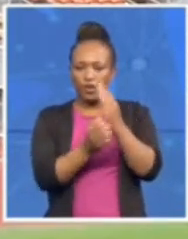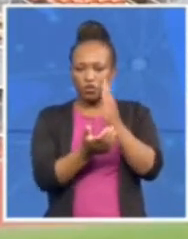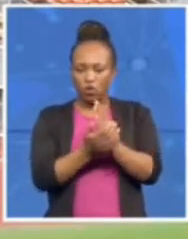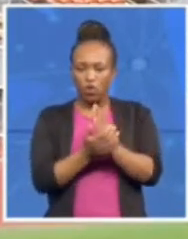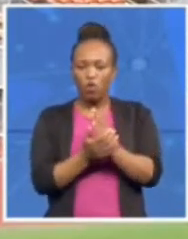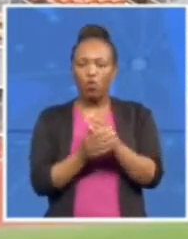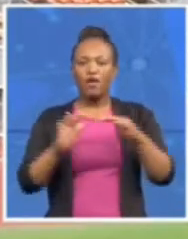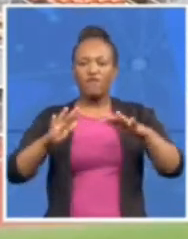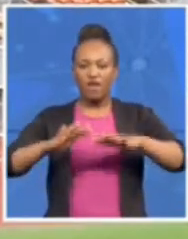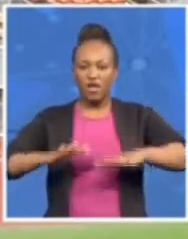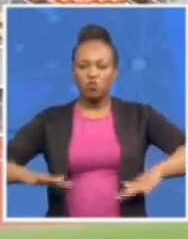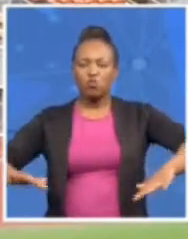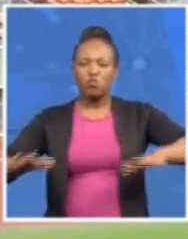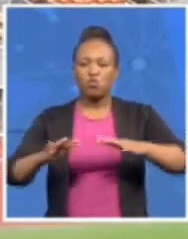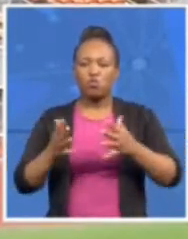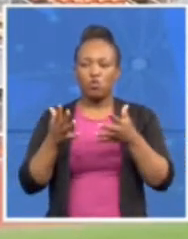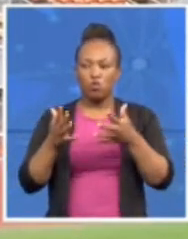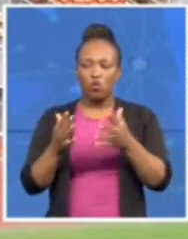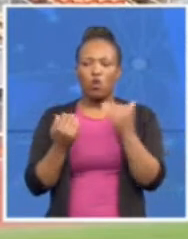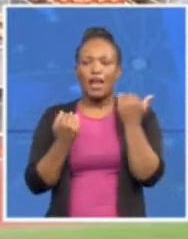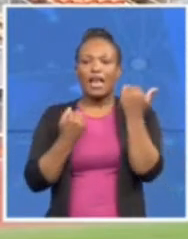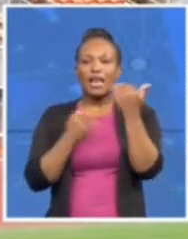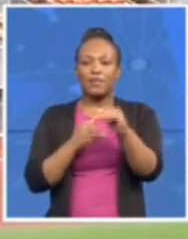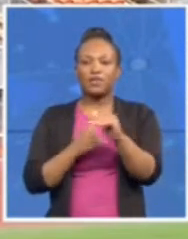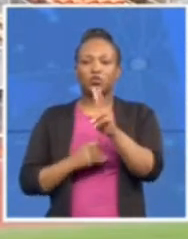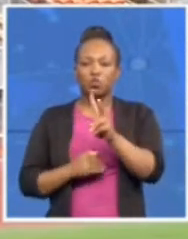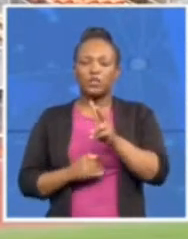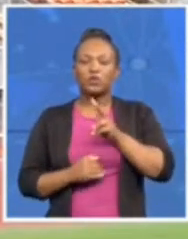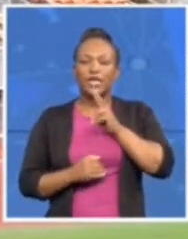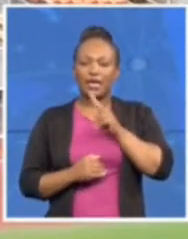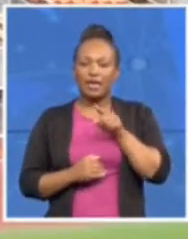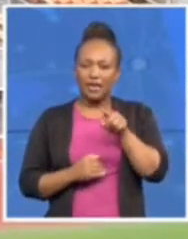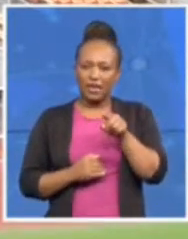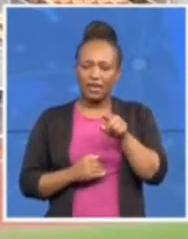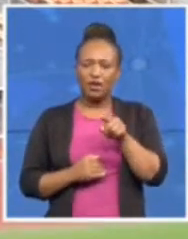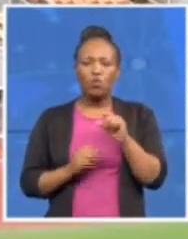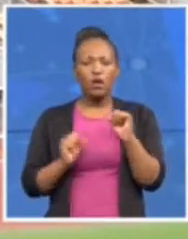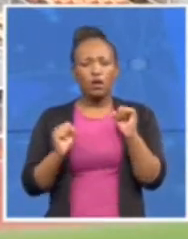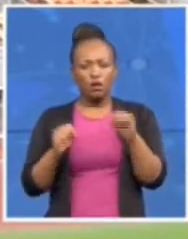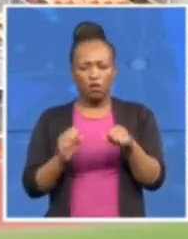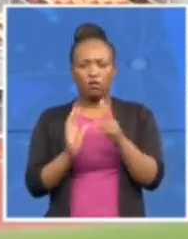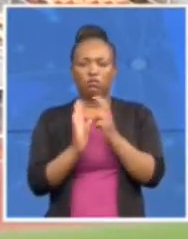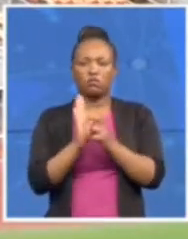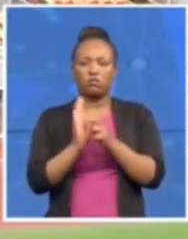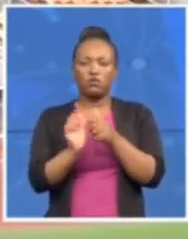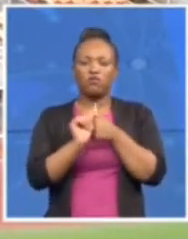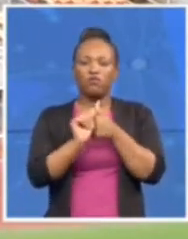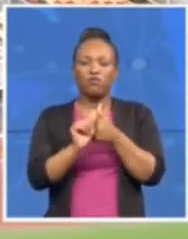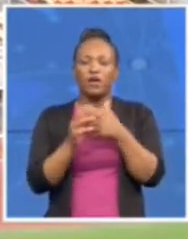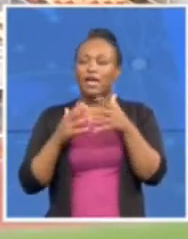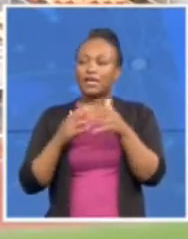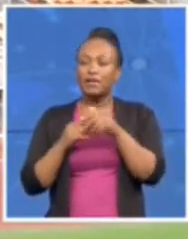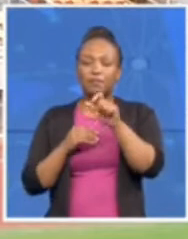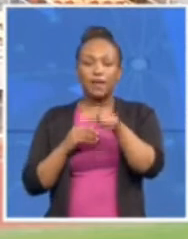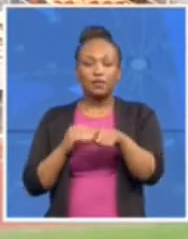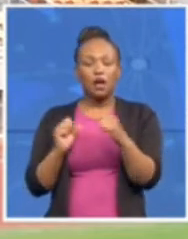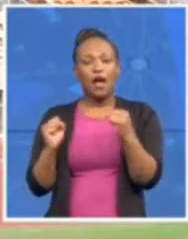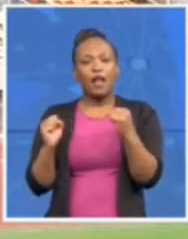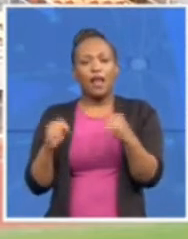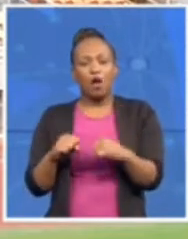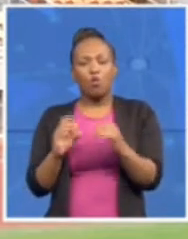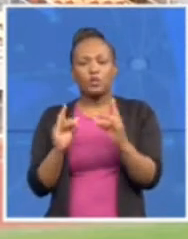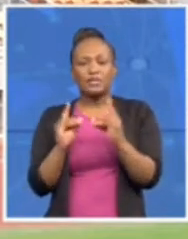to 2,000. So we are doing that, we'll be observing that. There will be no one will be allowed in this stadium who's not adhering to COVID